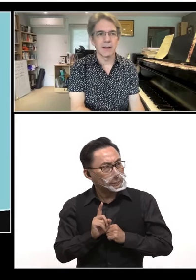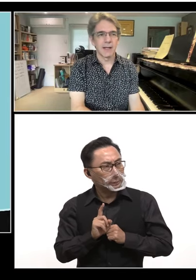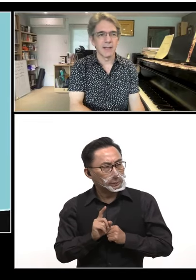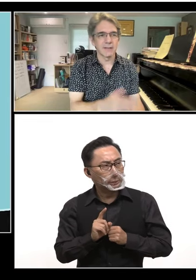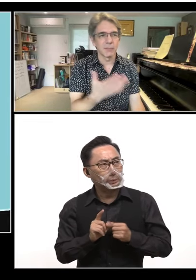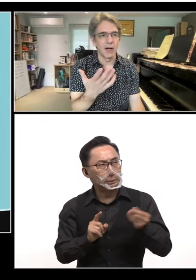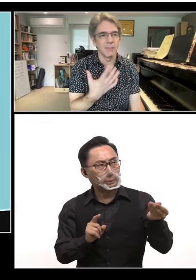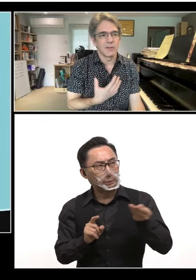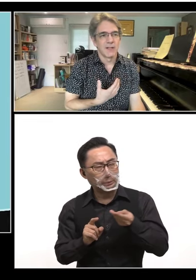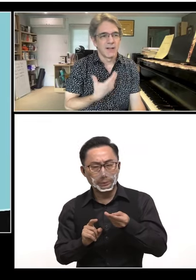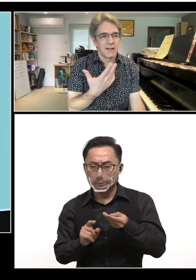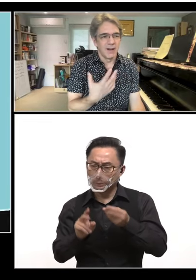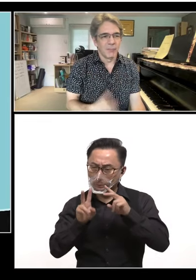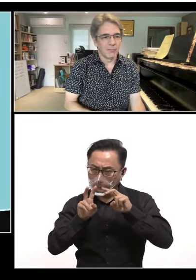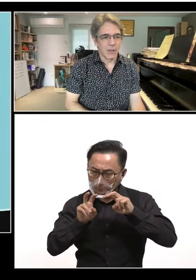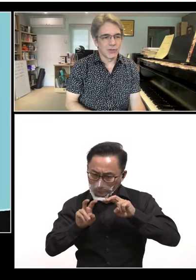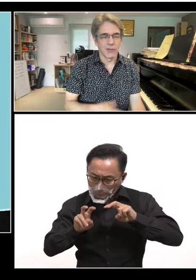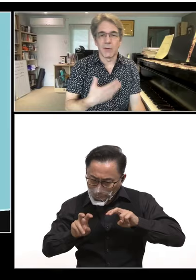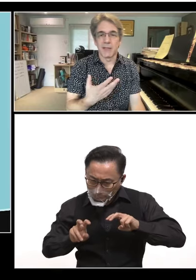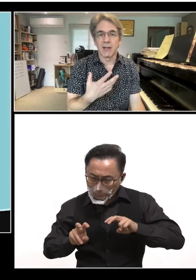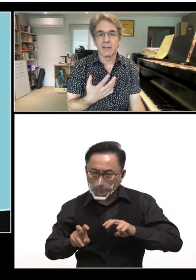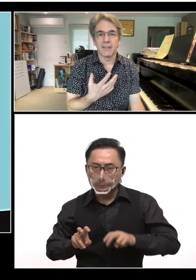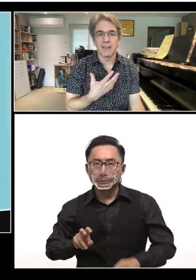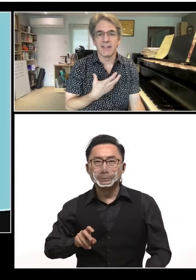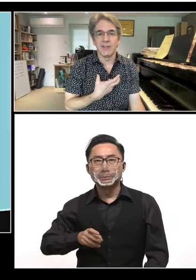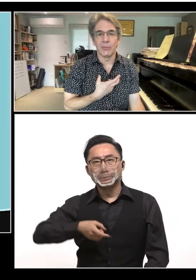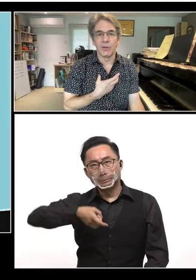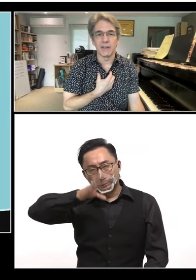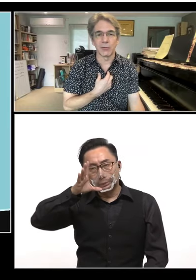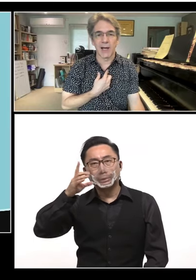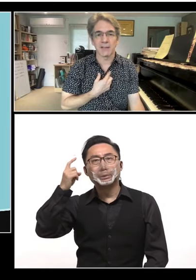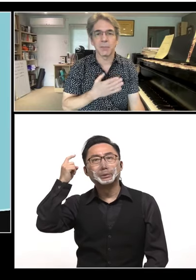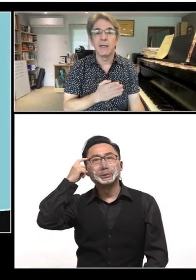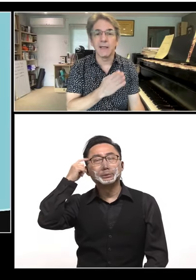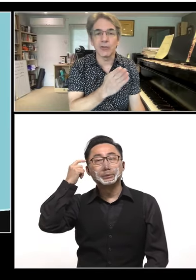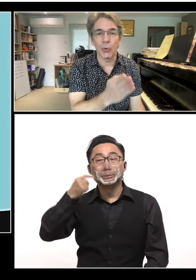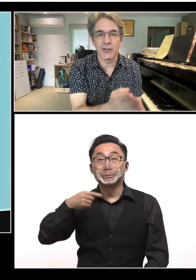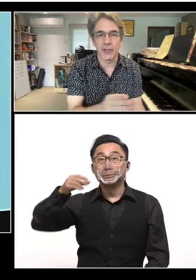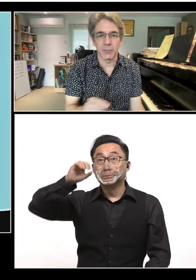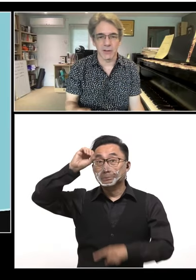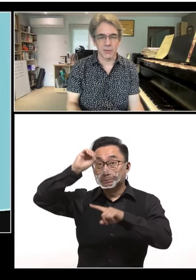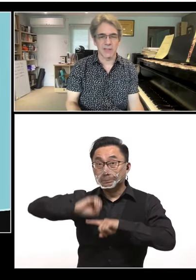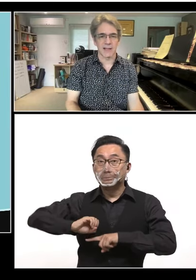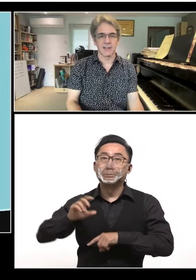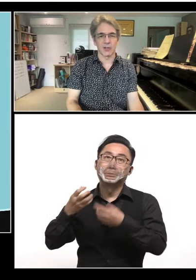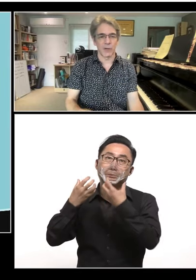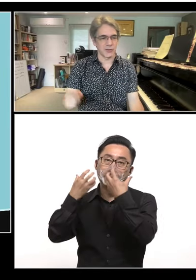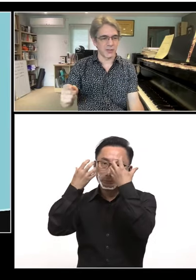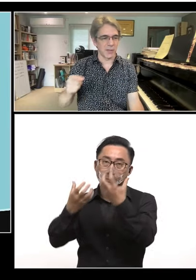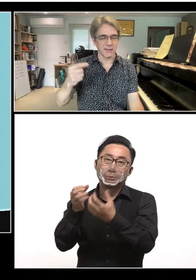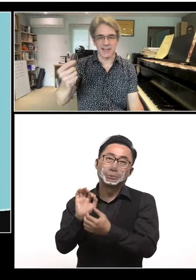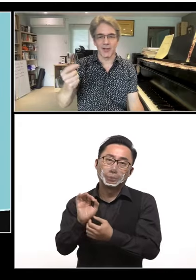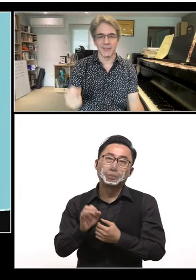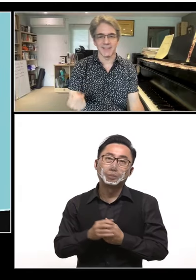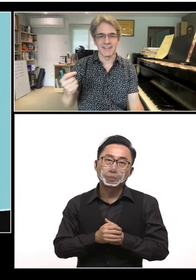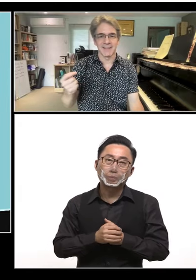about. And sometimes it was just from the outset that I didn't really grasp his question because he was asking a question